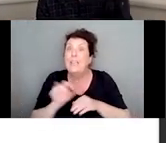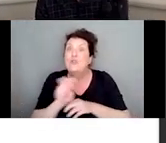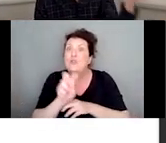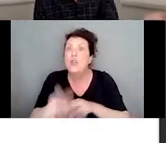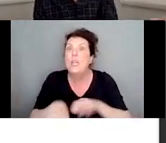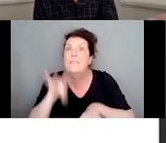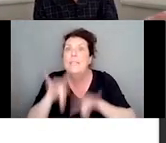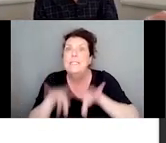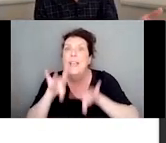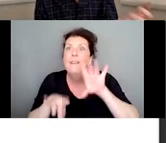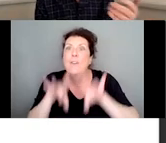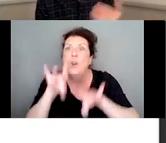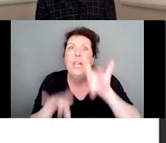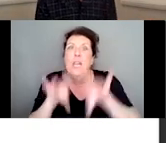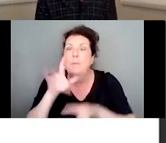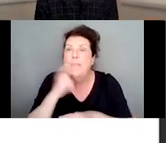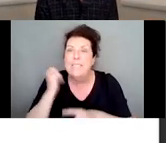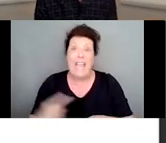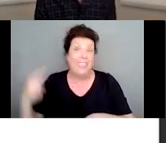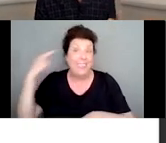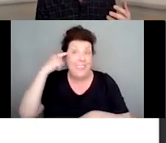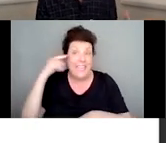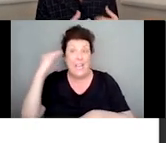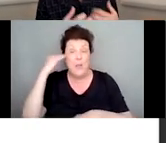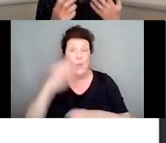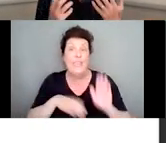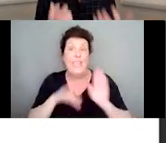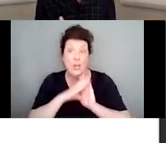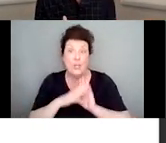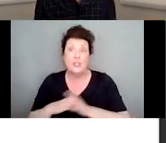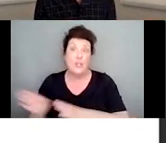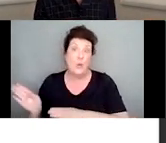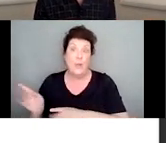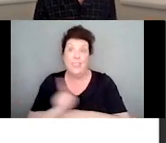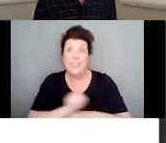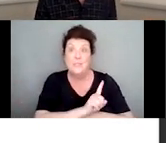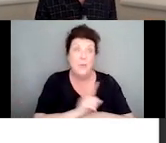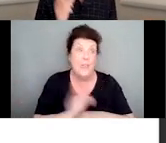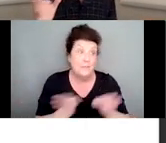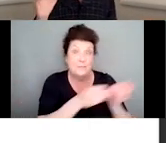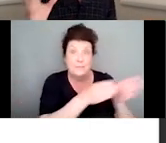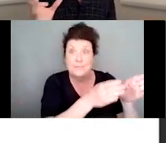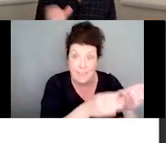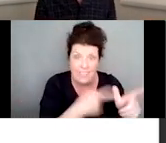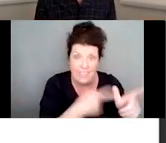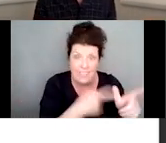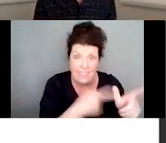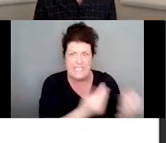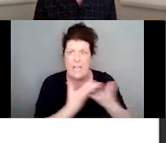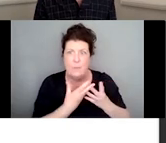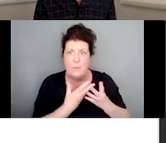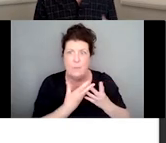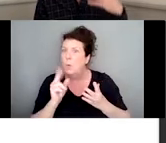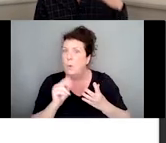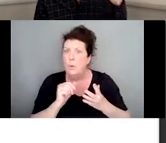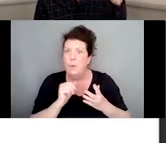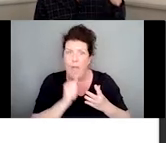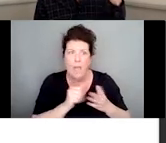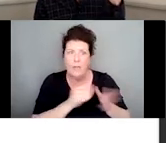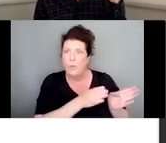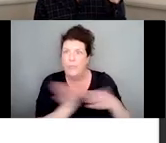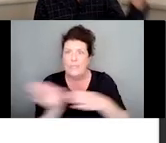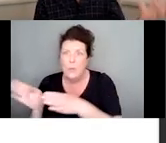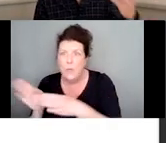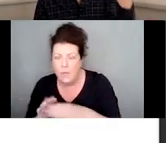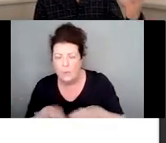something else and you need to listen to them. And so, I mean, I shouldn't say I don't outline at all. I think I have some ideas. I sort of say, I, Oh, I have a,